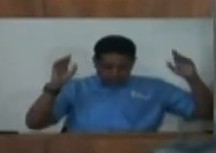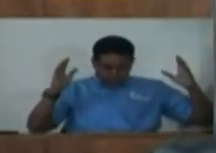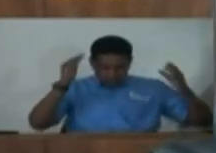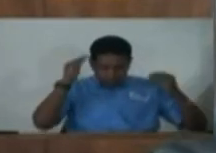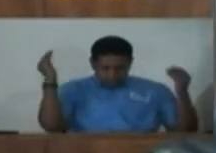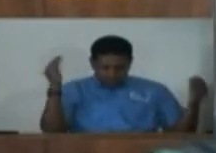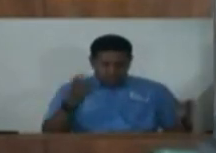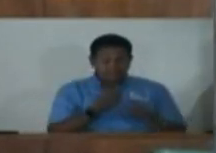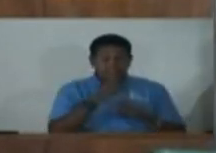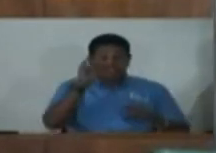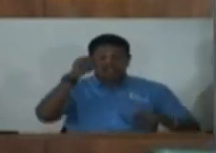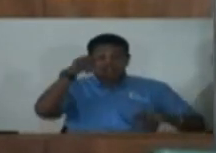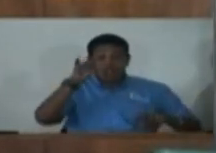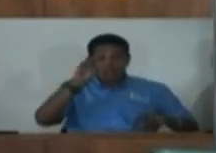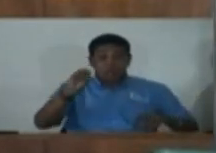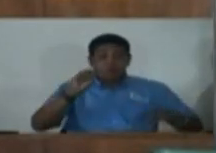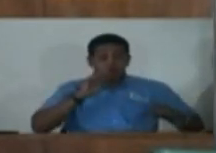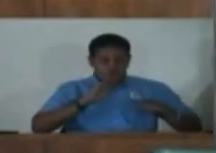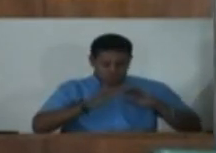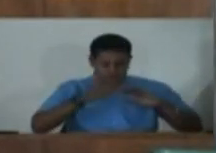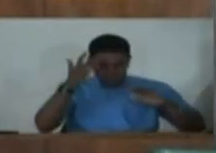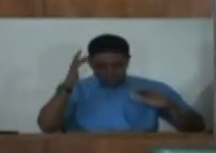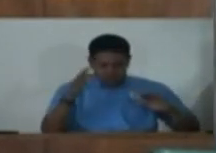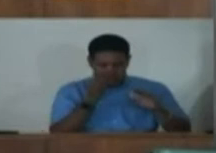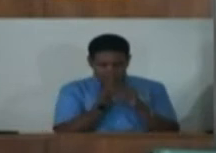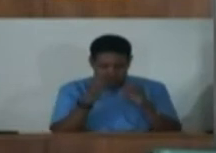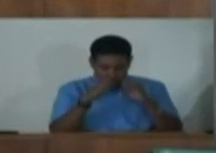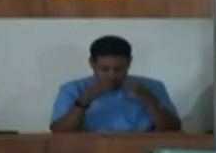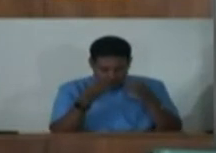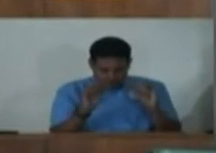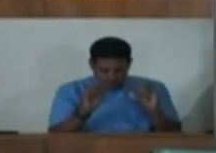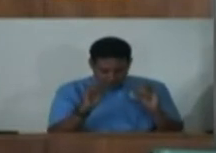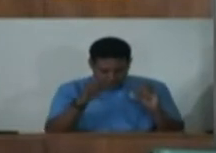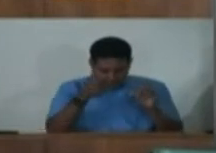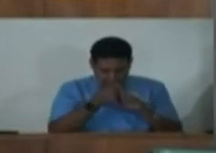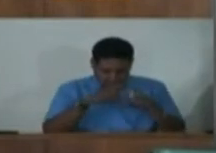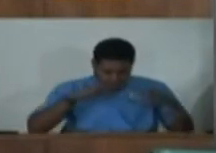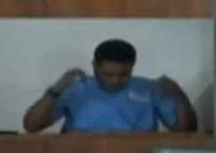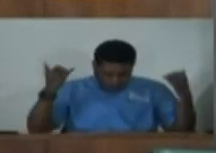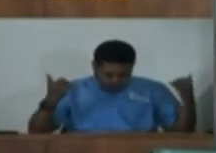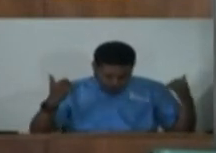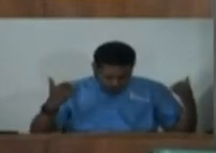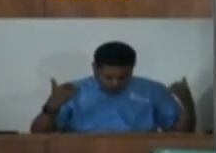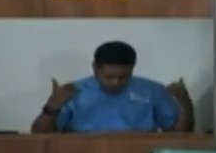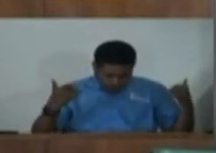JIPO, or the Jamaica Intellectual Property Office, is currently